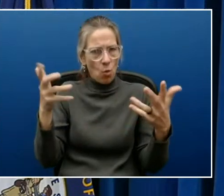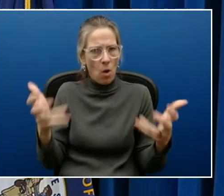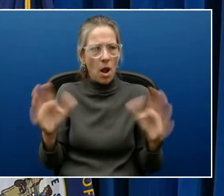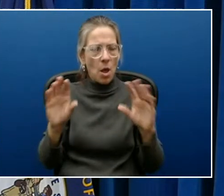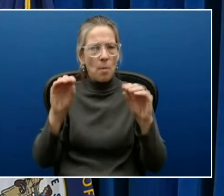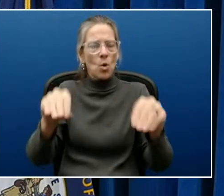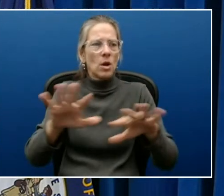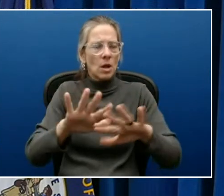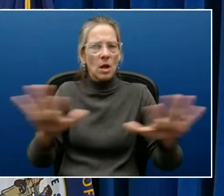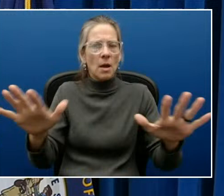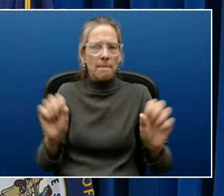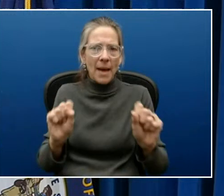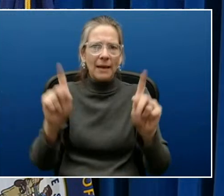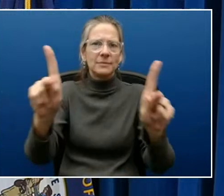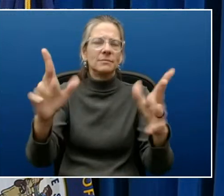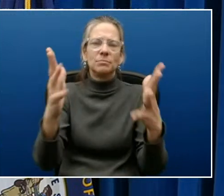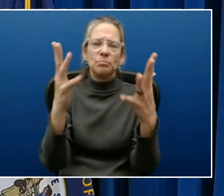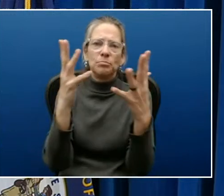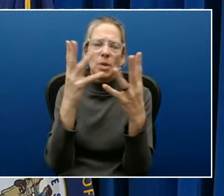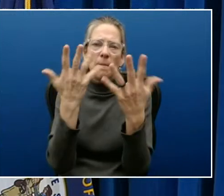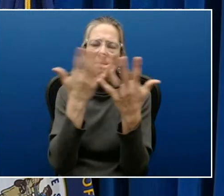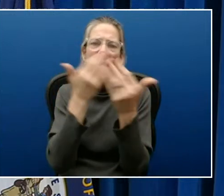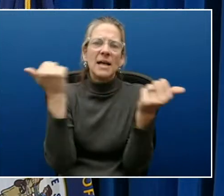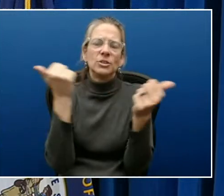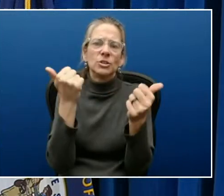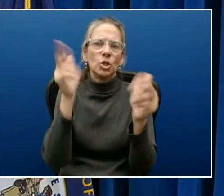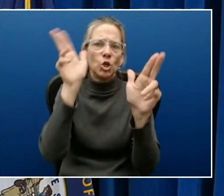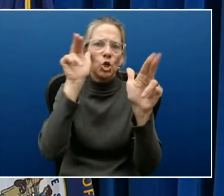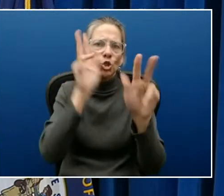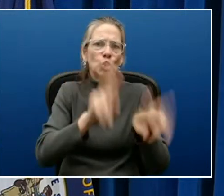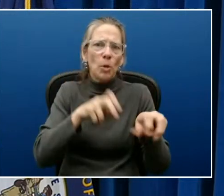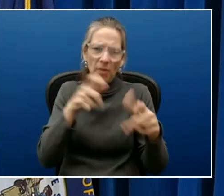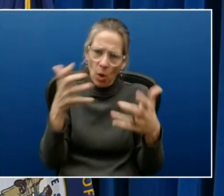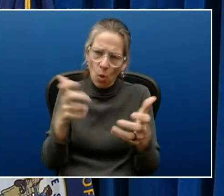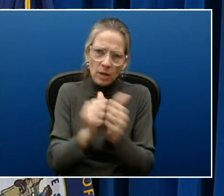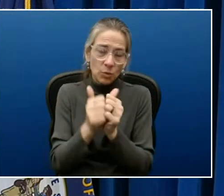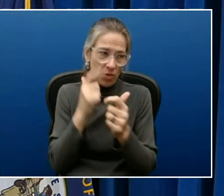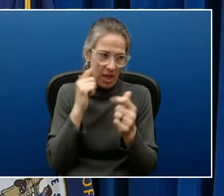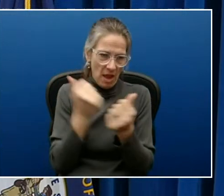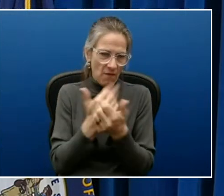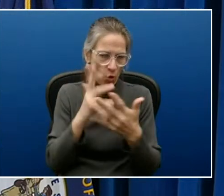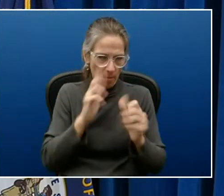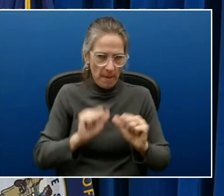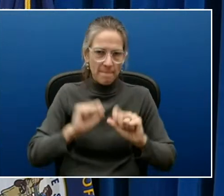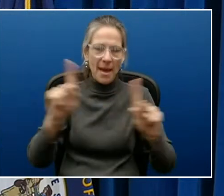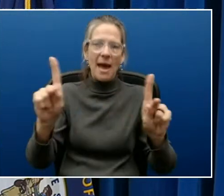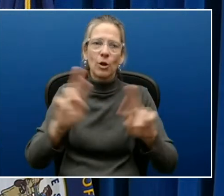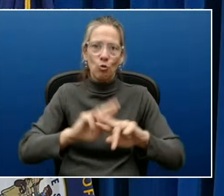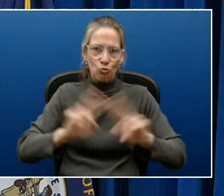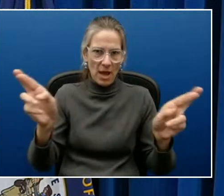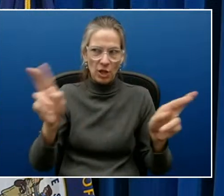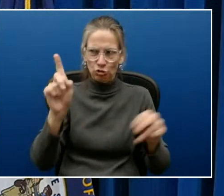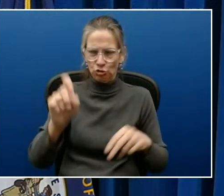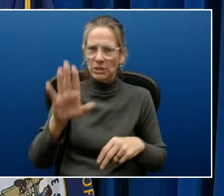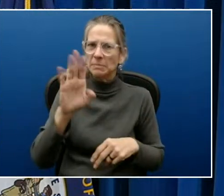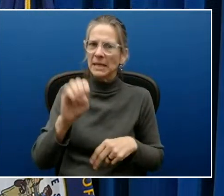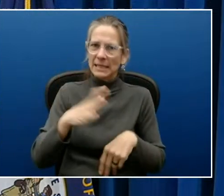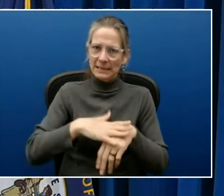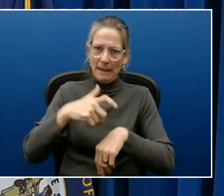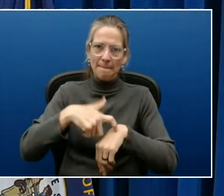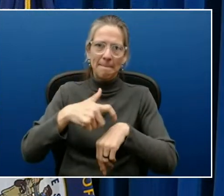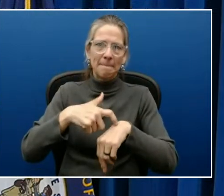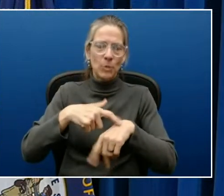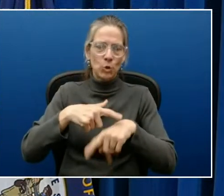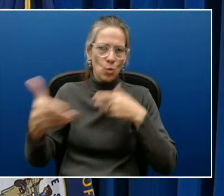the very best Derby. I think we're going to have everything up and running and ready more than in time to welcome